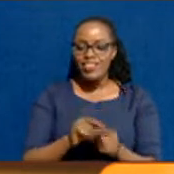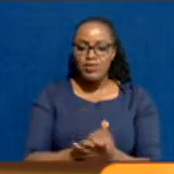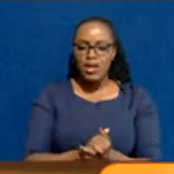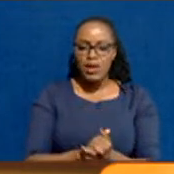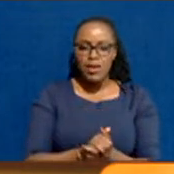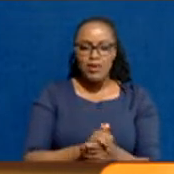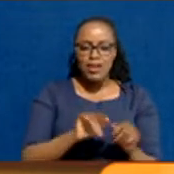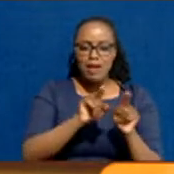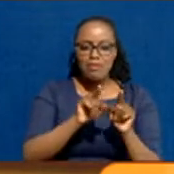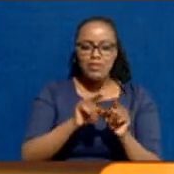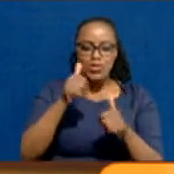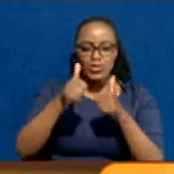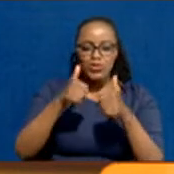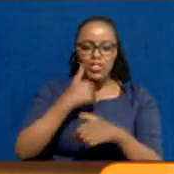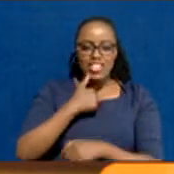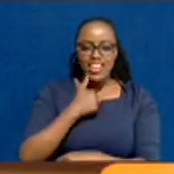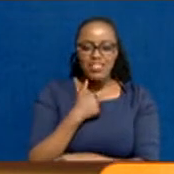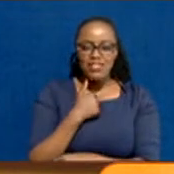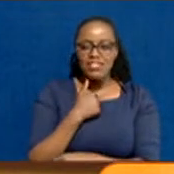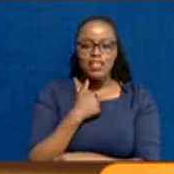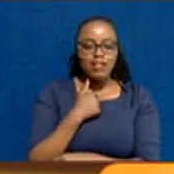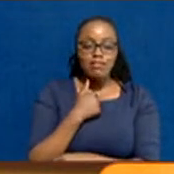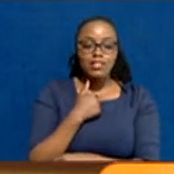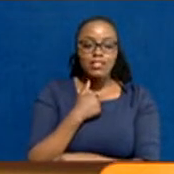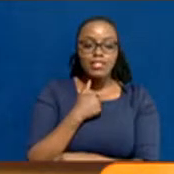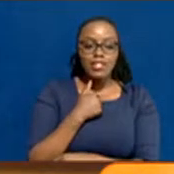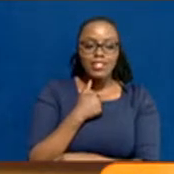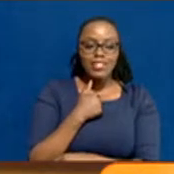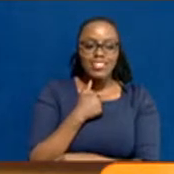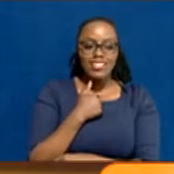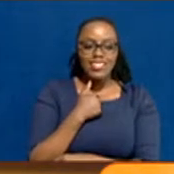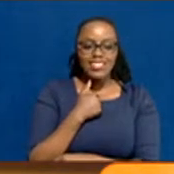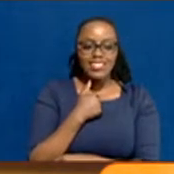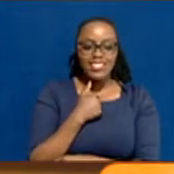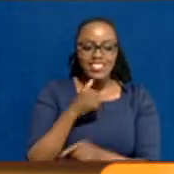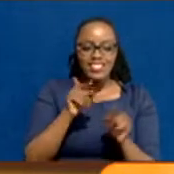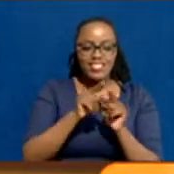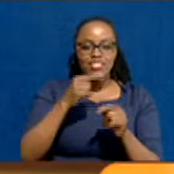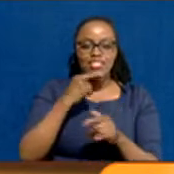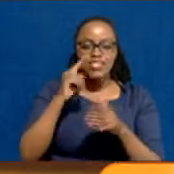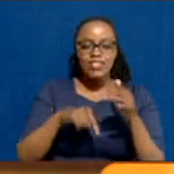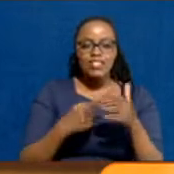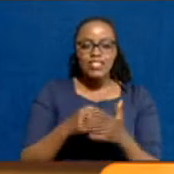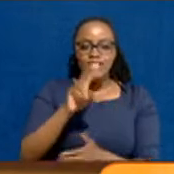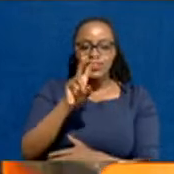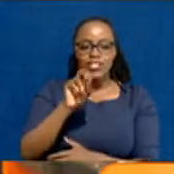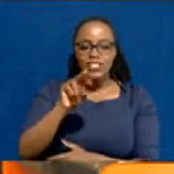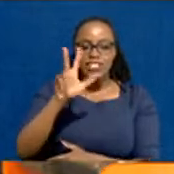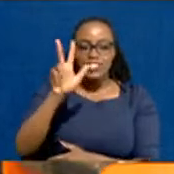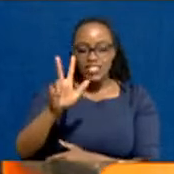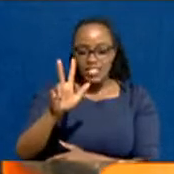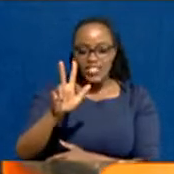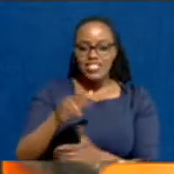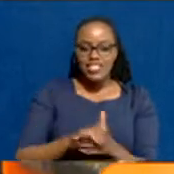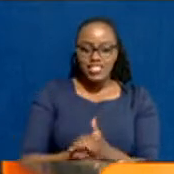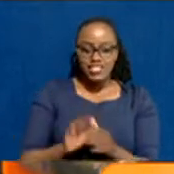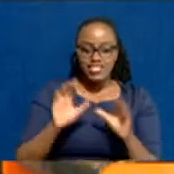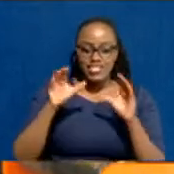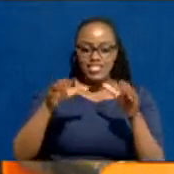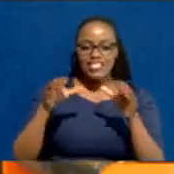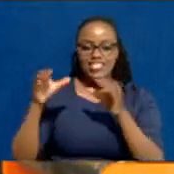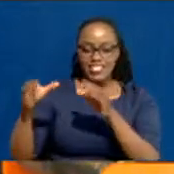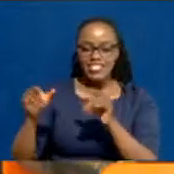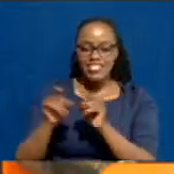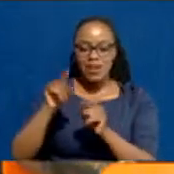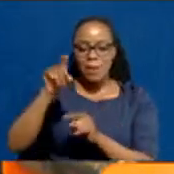keep cash, the future focus you have for the business. And we are telling you now, 2023 is difficult. As a company, we